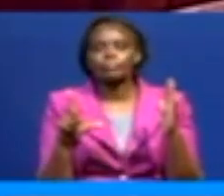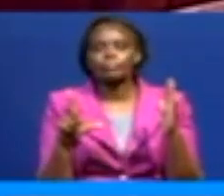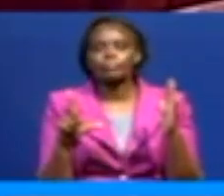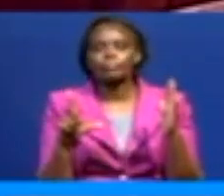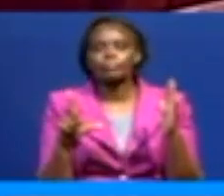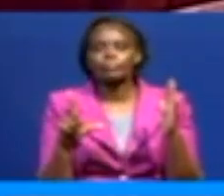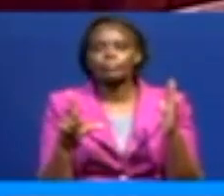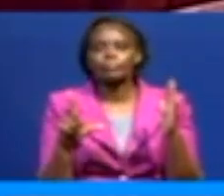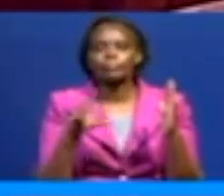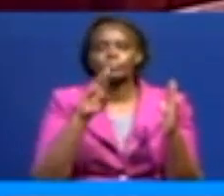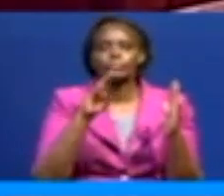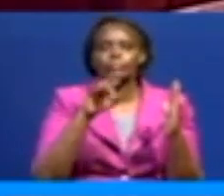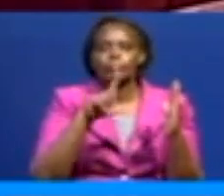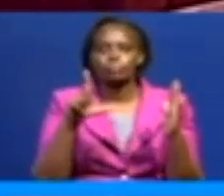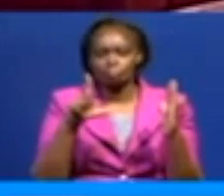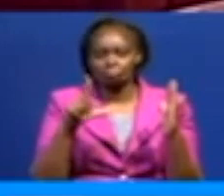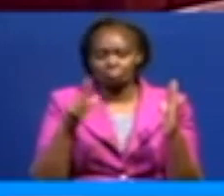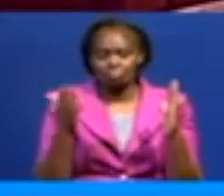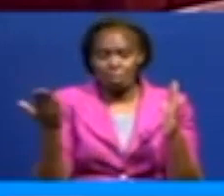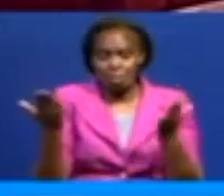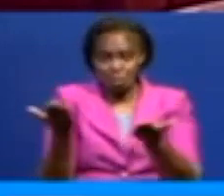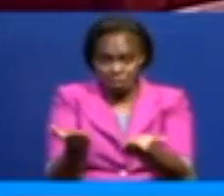has come to us a bit late.